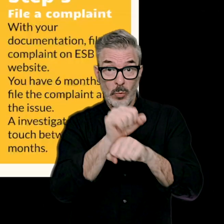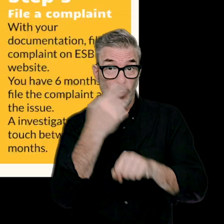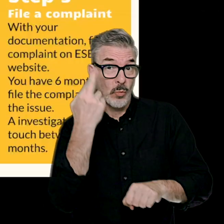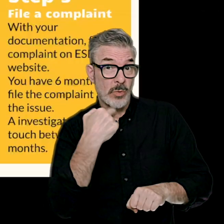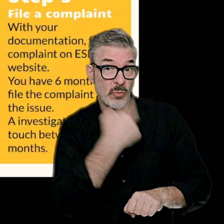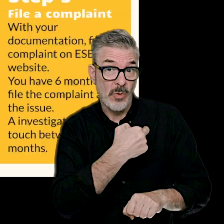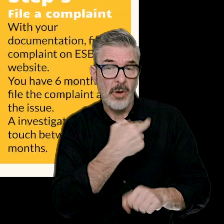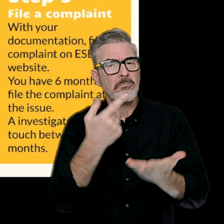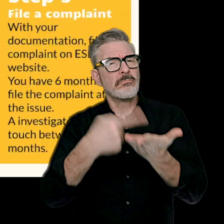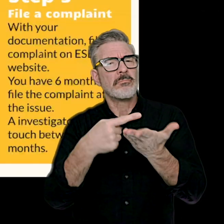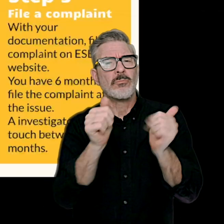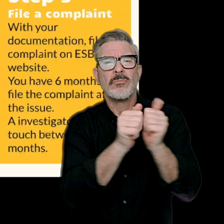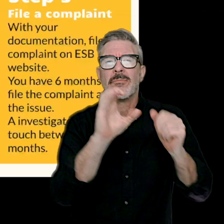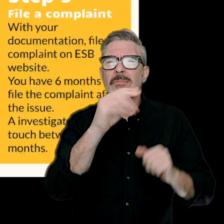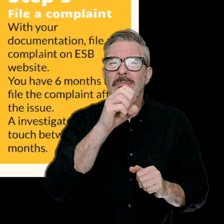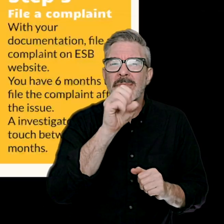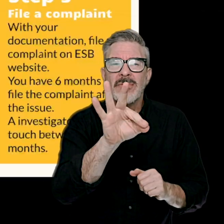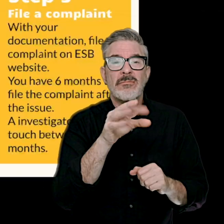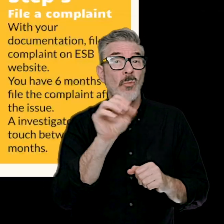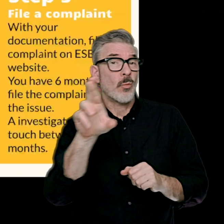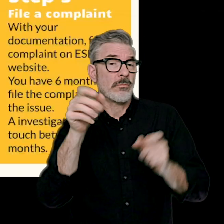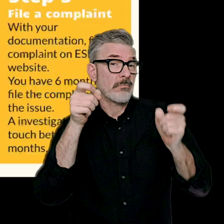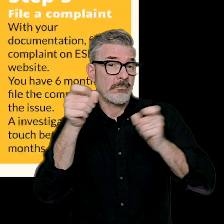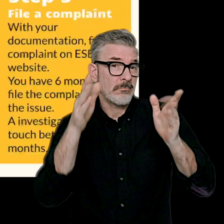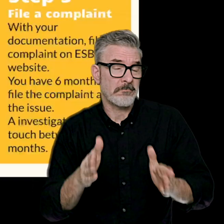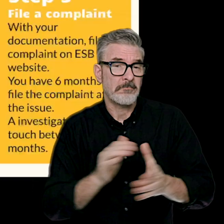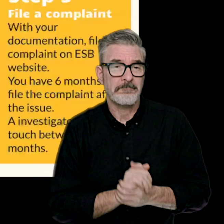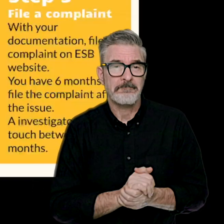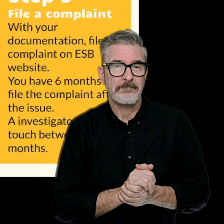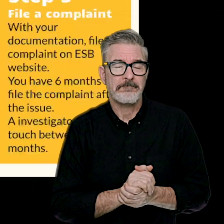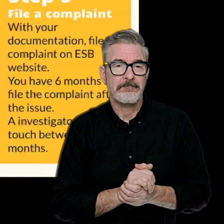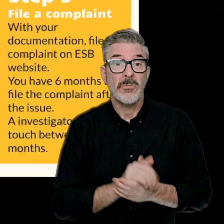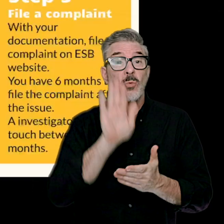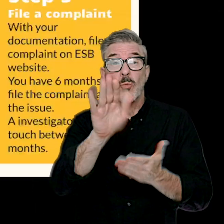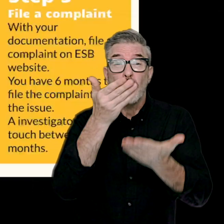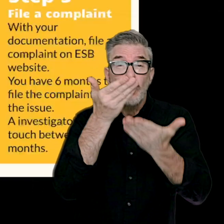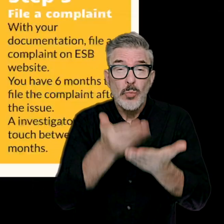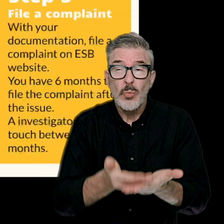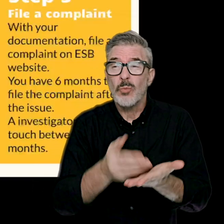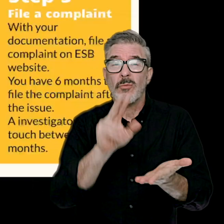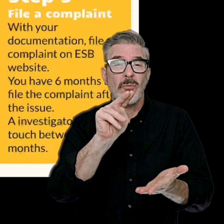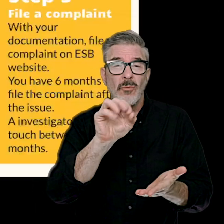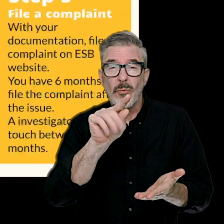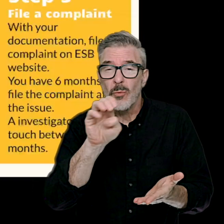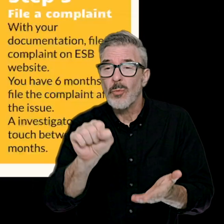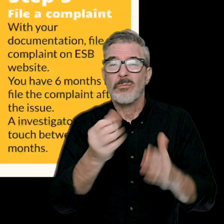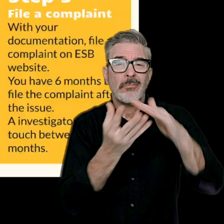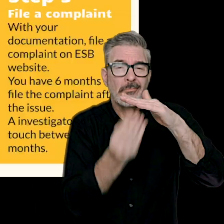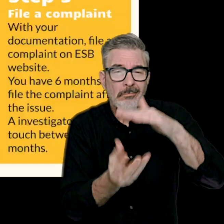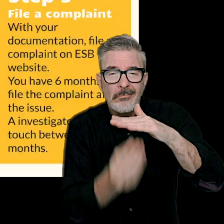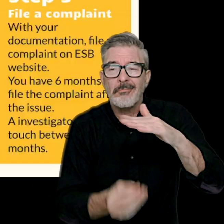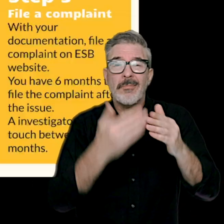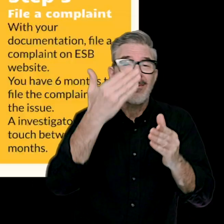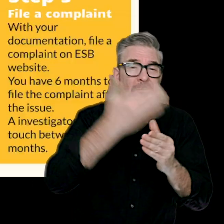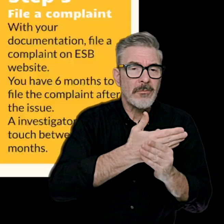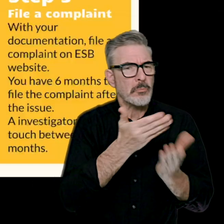Step 1 would be to advocate. Talk to your family, coworkers, chef, manager about your issue.